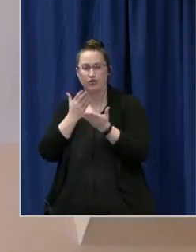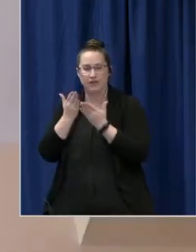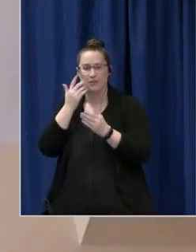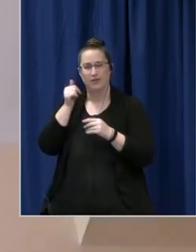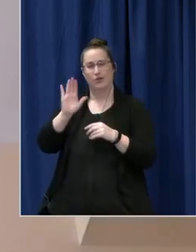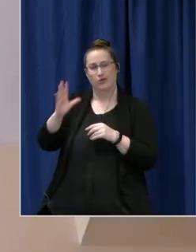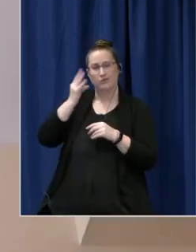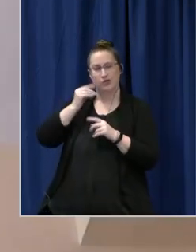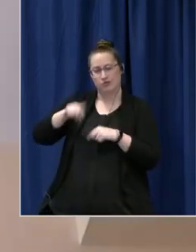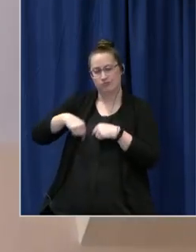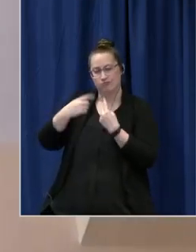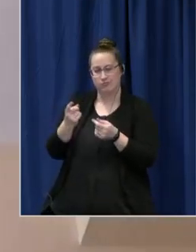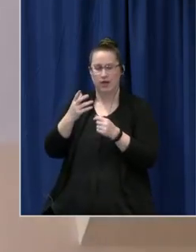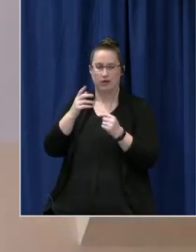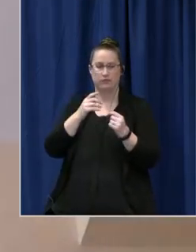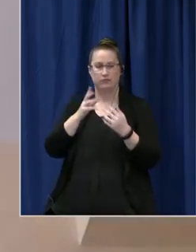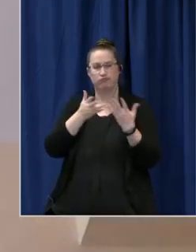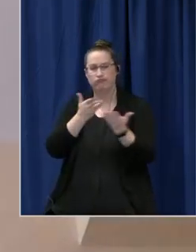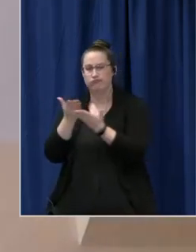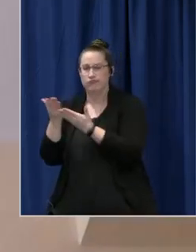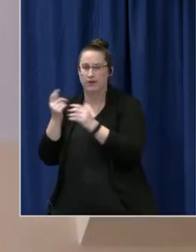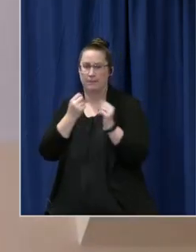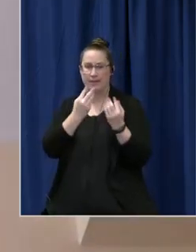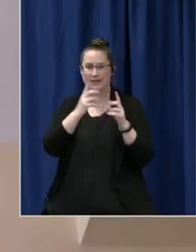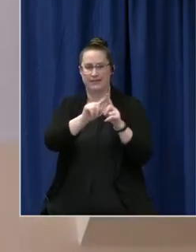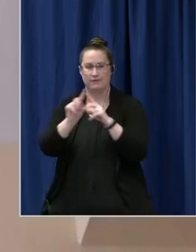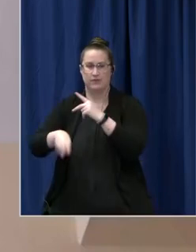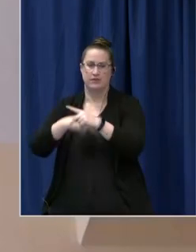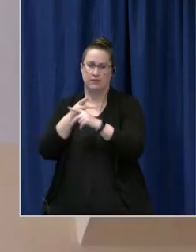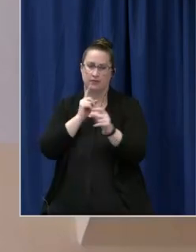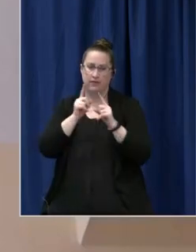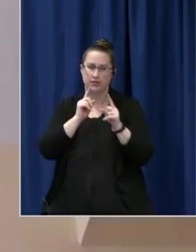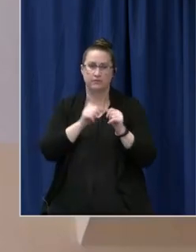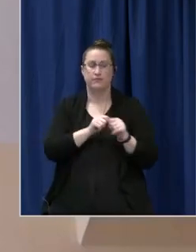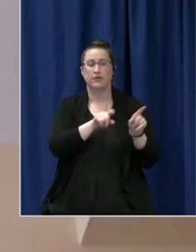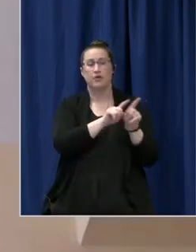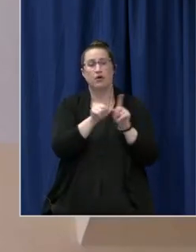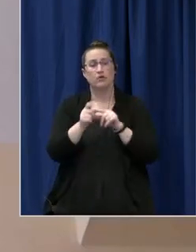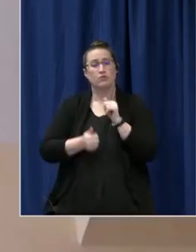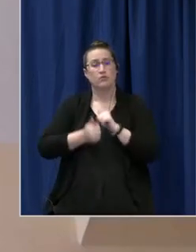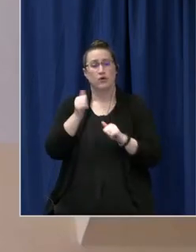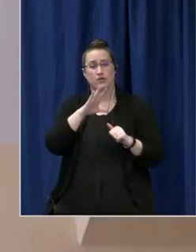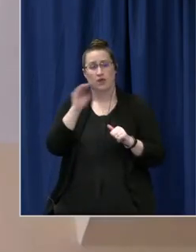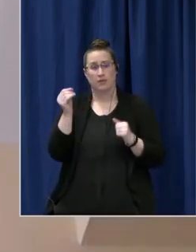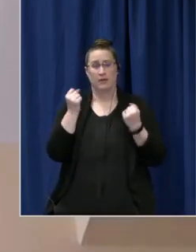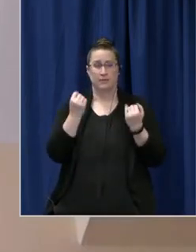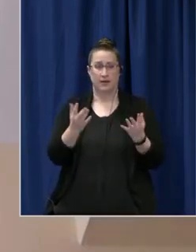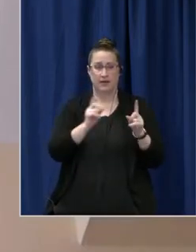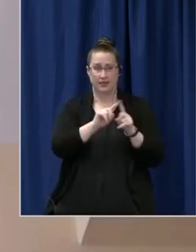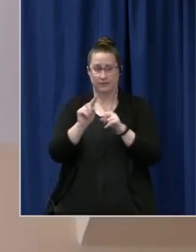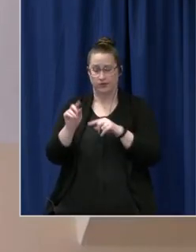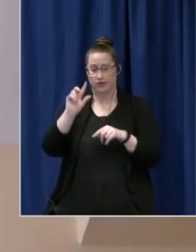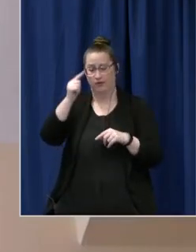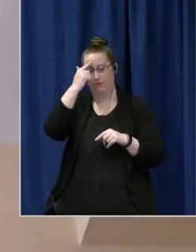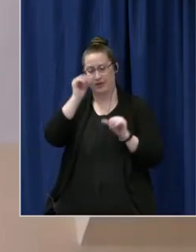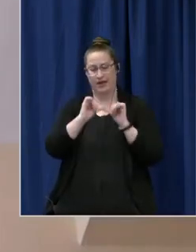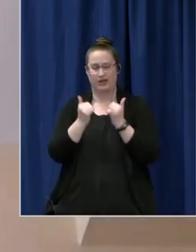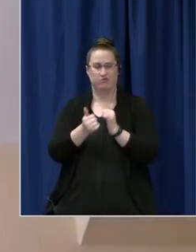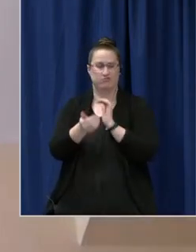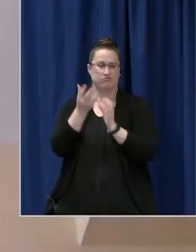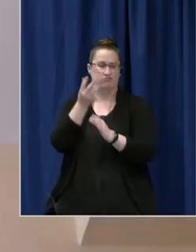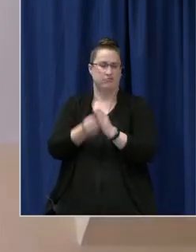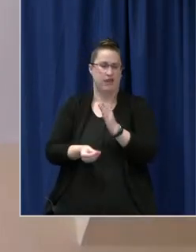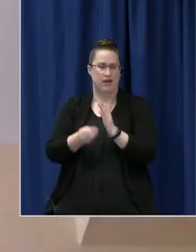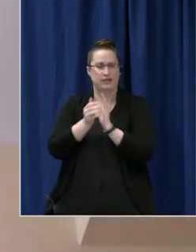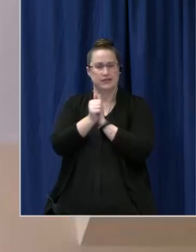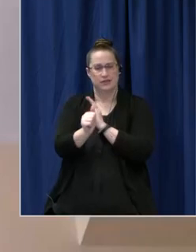serving ASL users in many different kinds of conversations. And certainly, most companies and many government agencies lack the skill to justify implementing